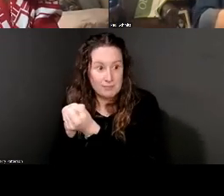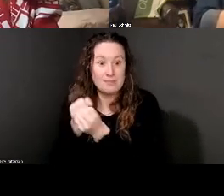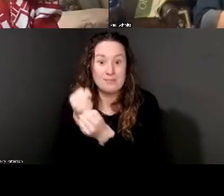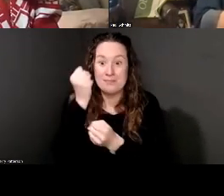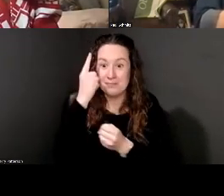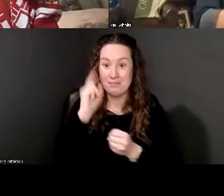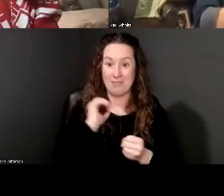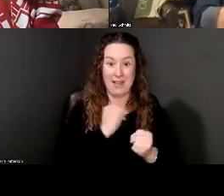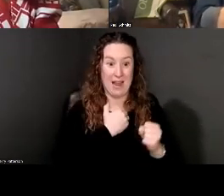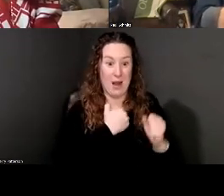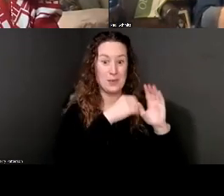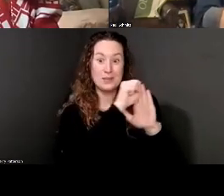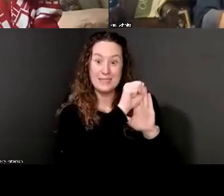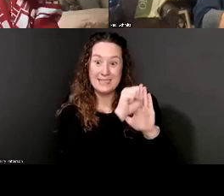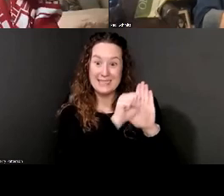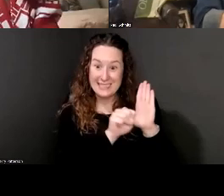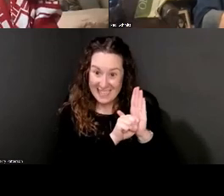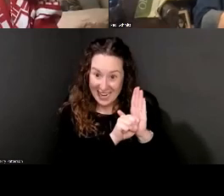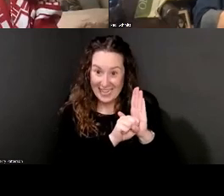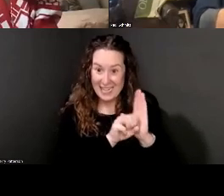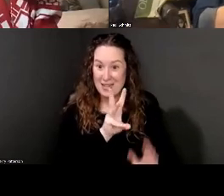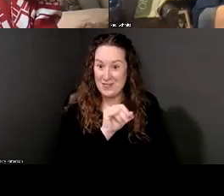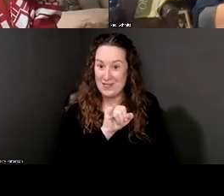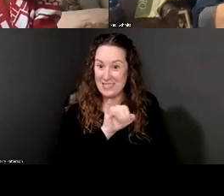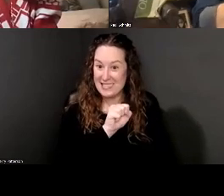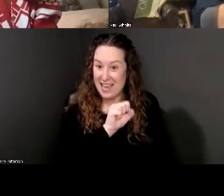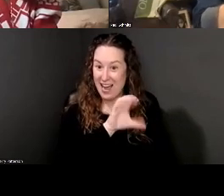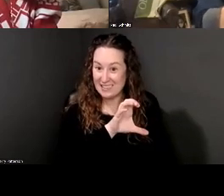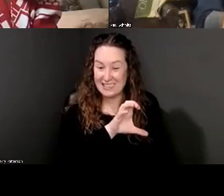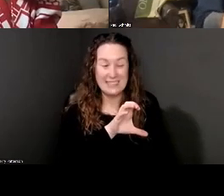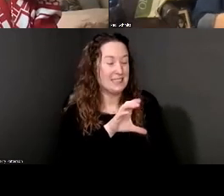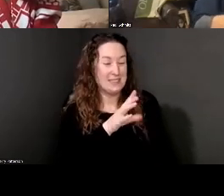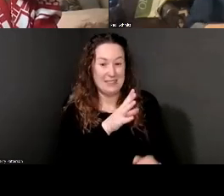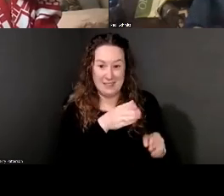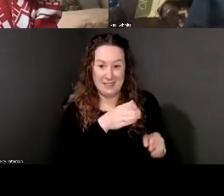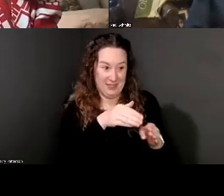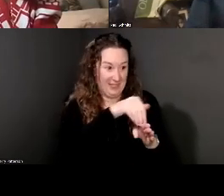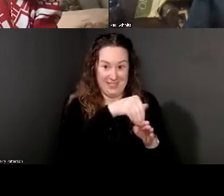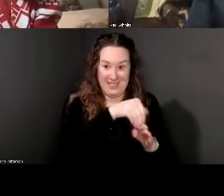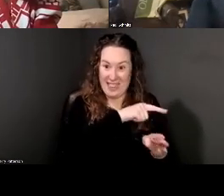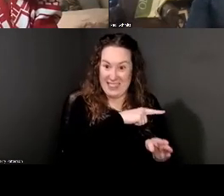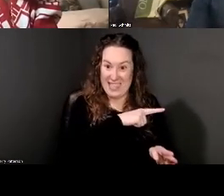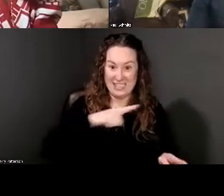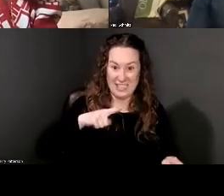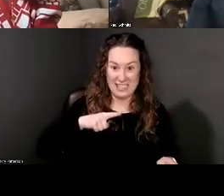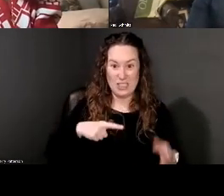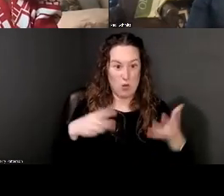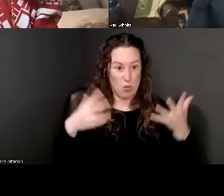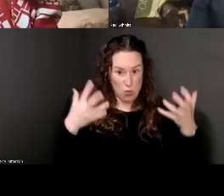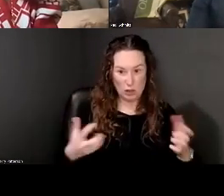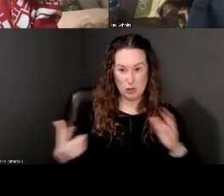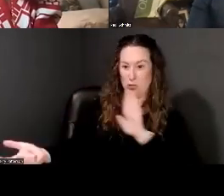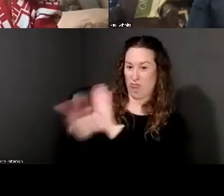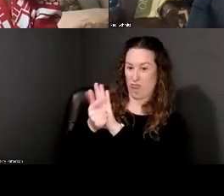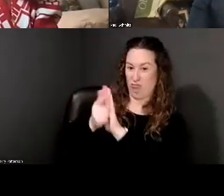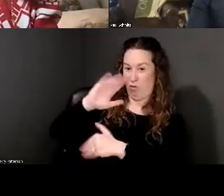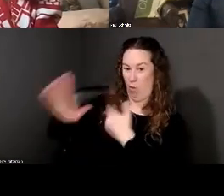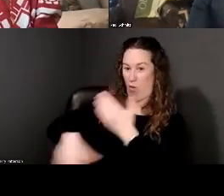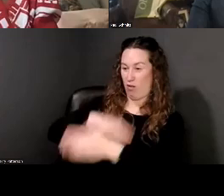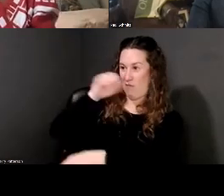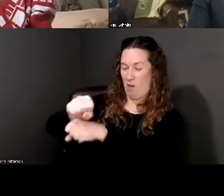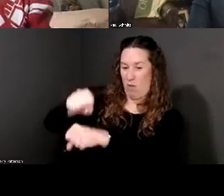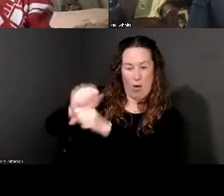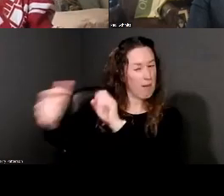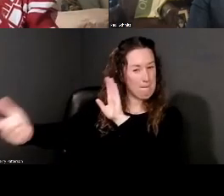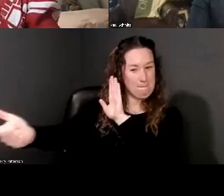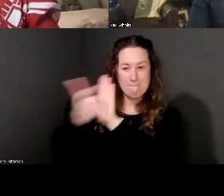margin of a legislature that definitely would like to ban all of that work and make it very